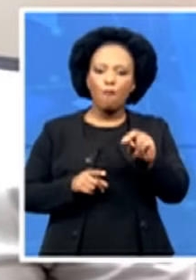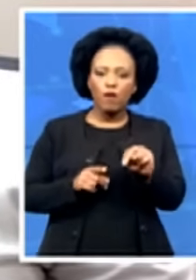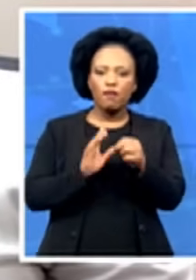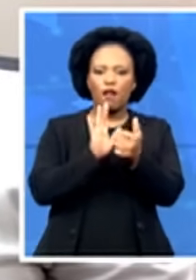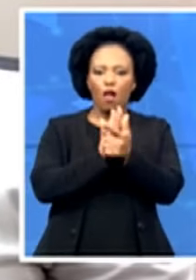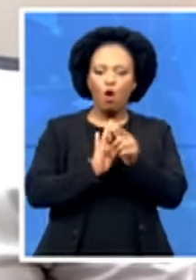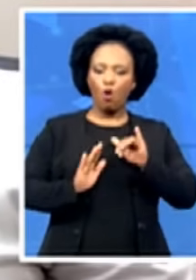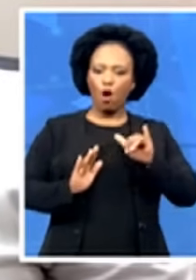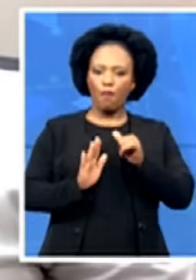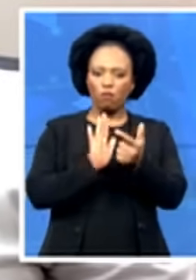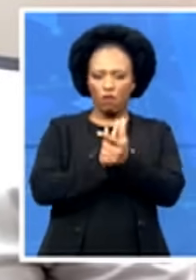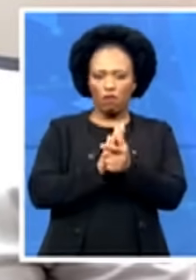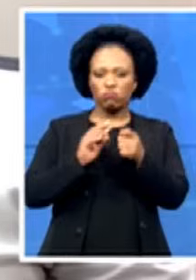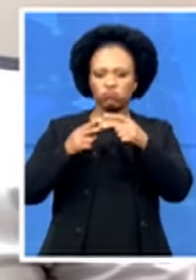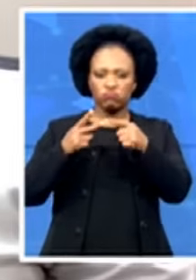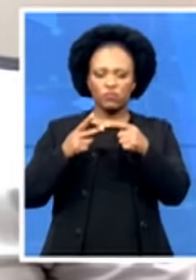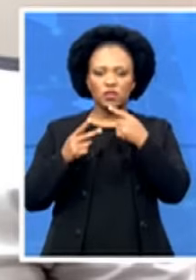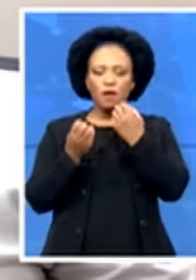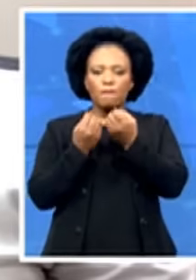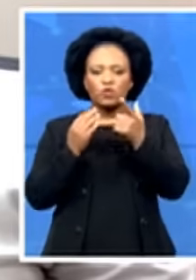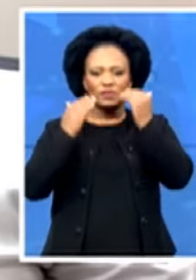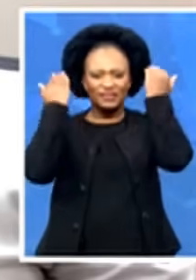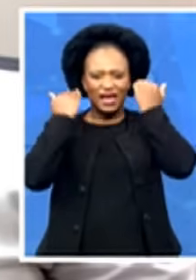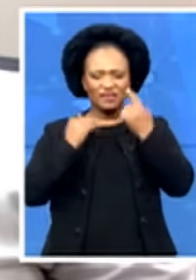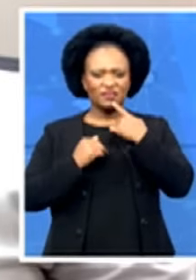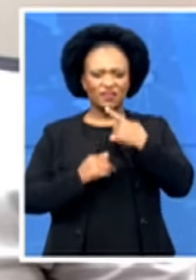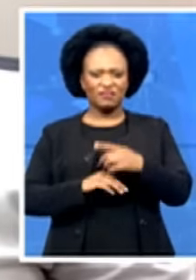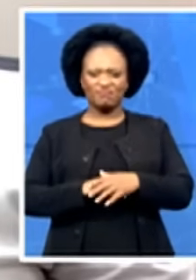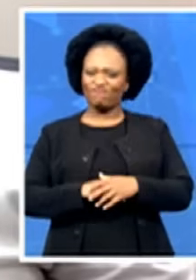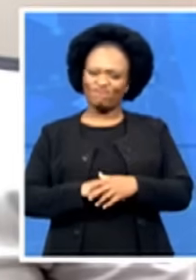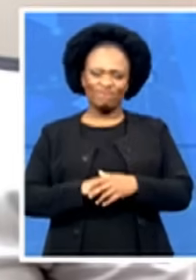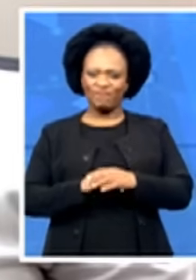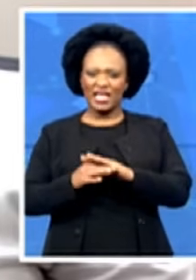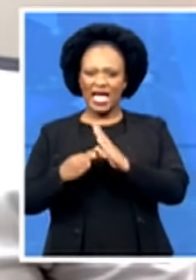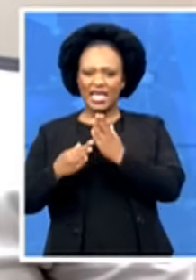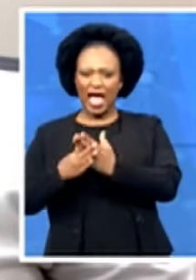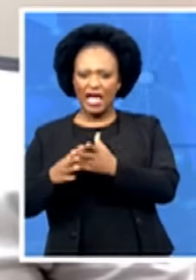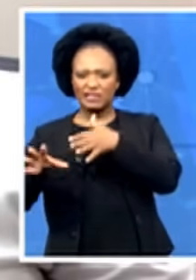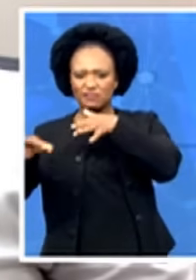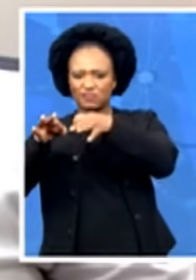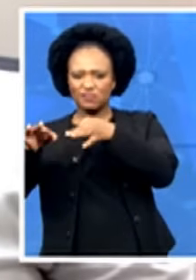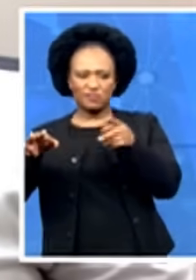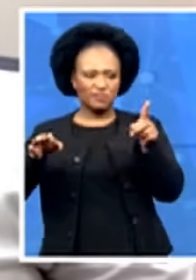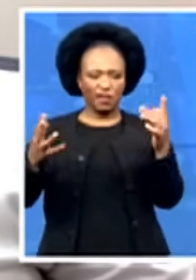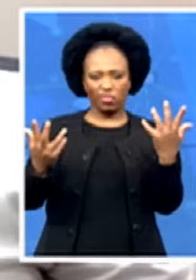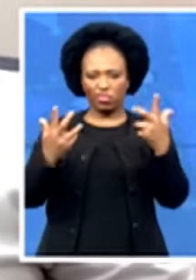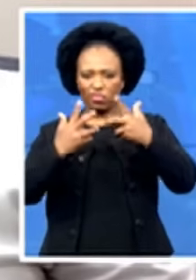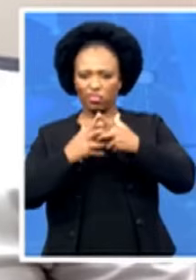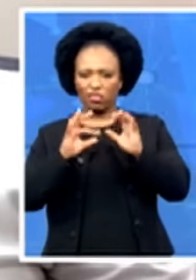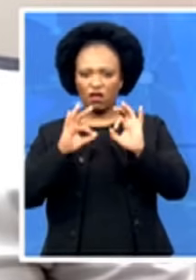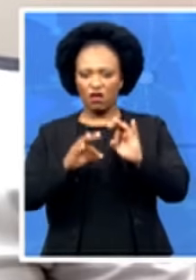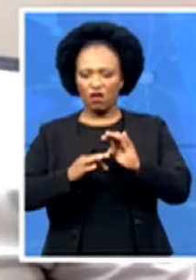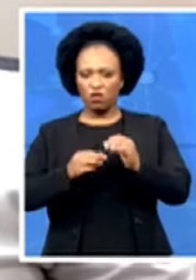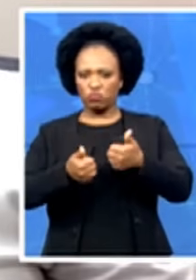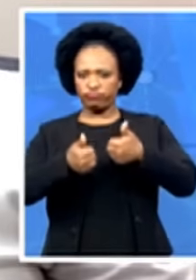he did not make out a case to meet the grounds for him to succeed in terms of Rule 42.